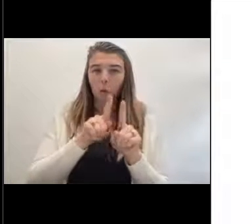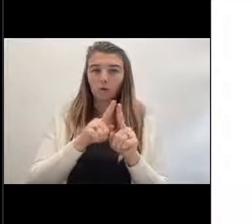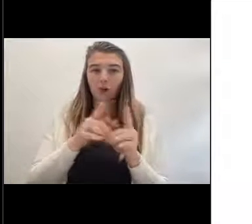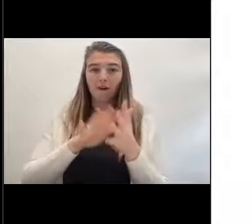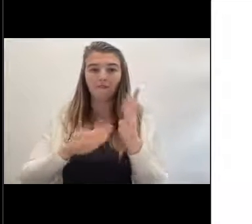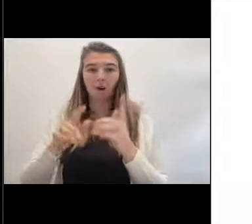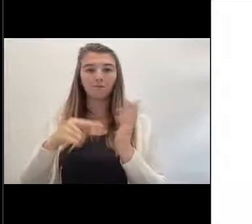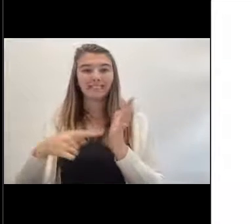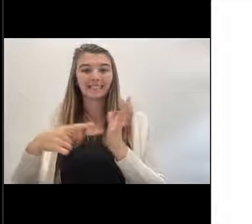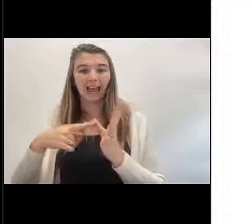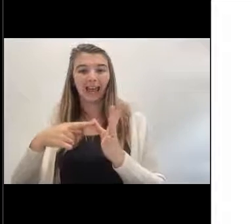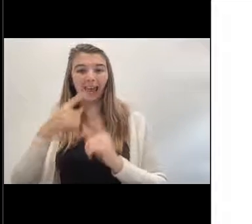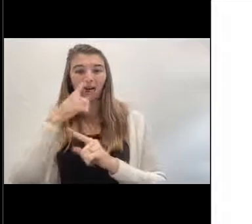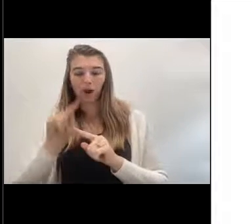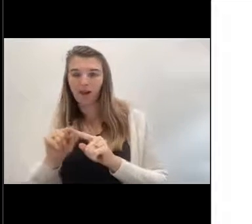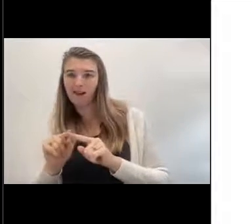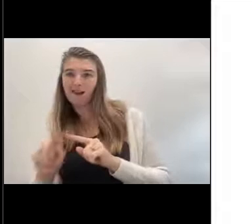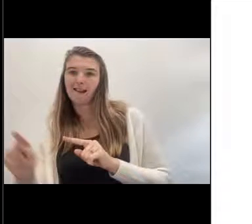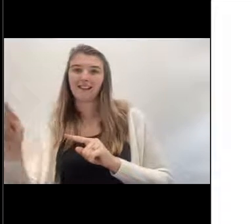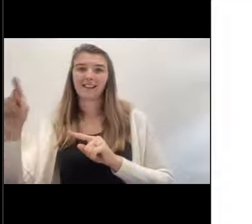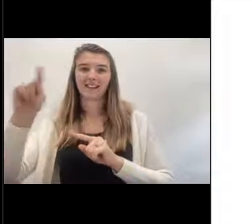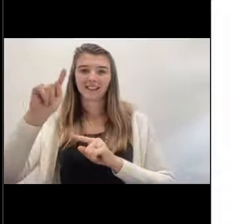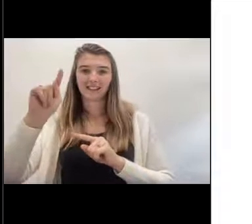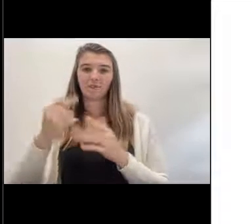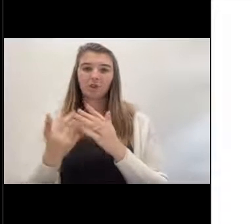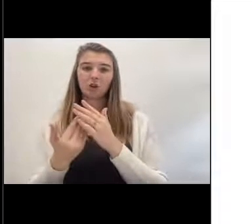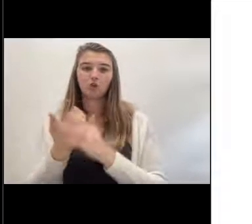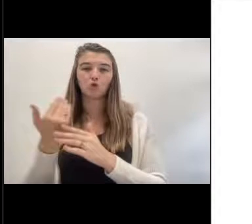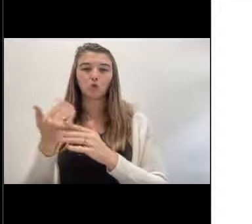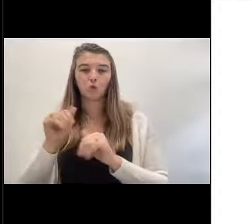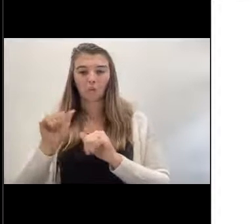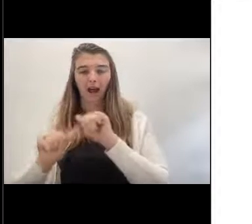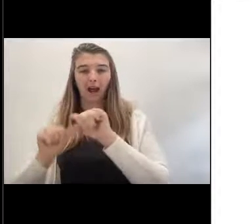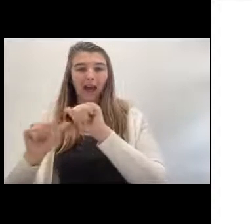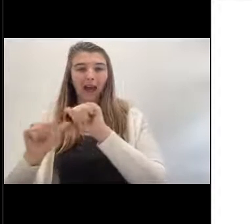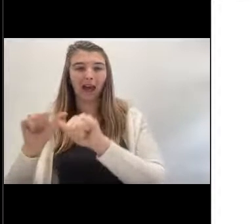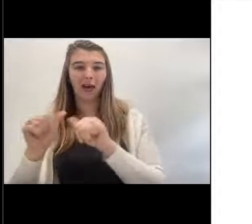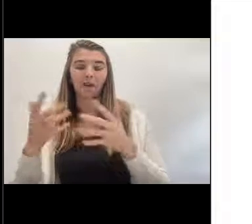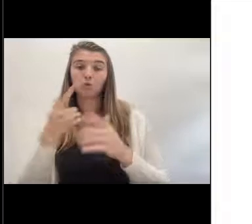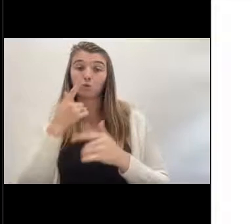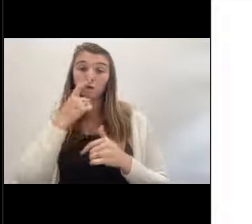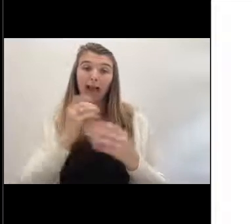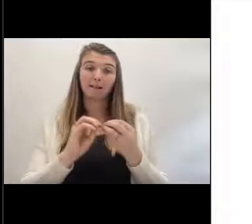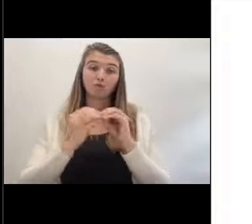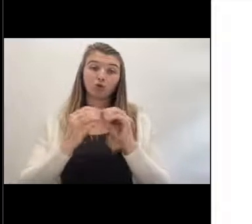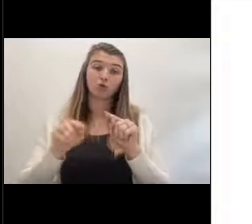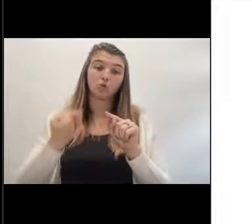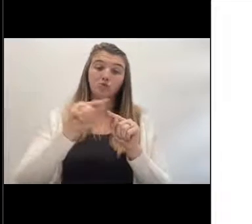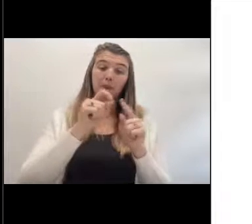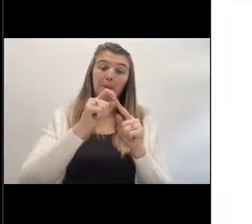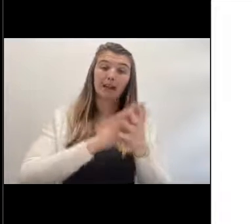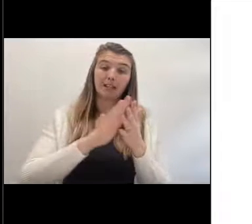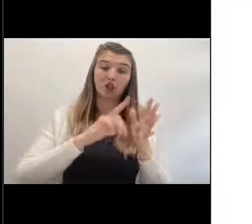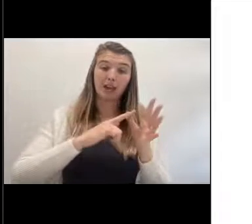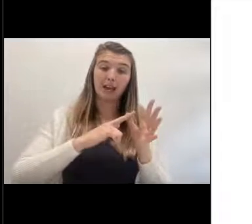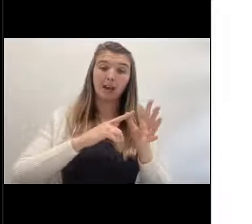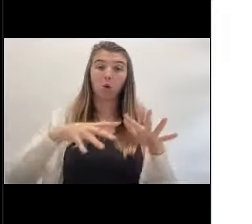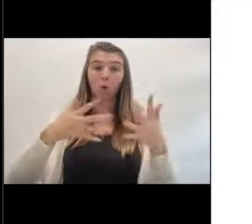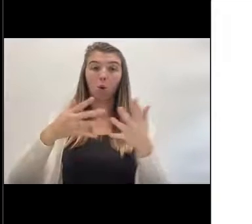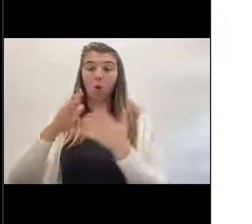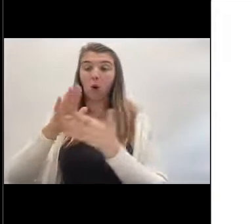pathway in this bug. And now Pseudomonas umsongensis not only can produce PHA, but it can produce hydroxyalkanoic acids that